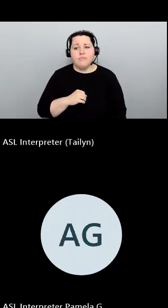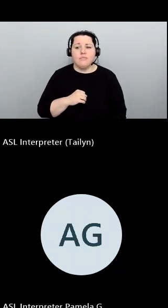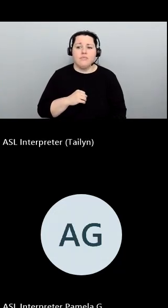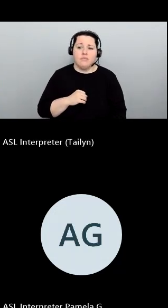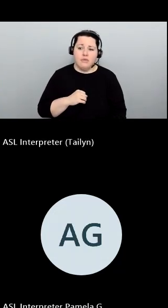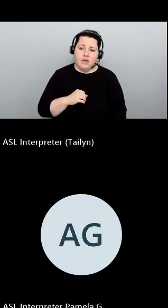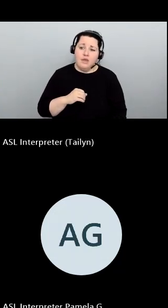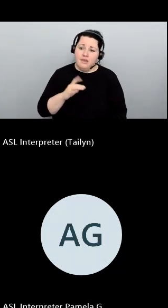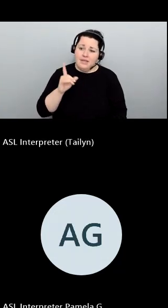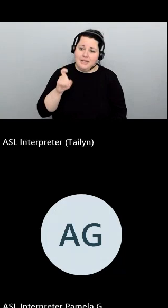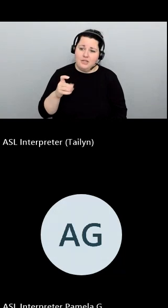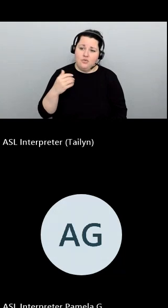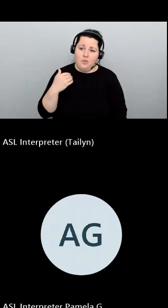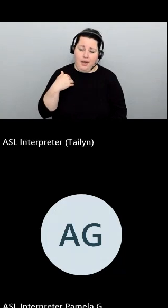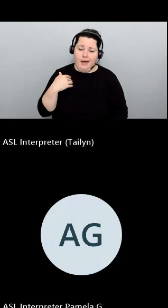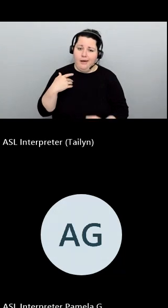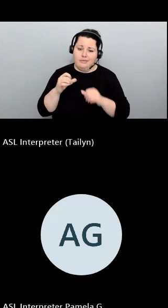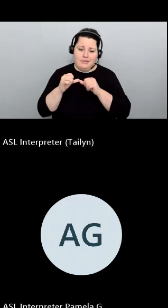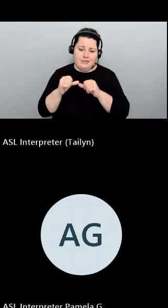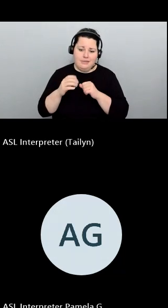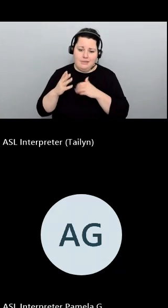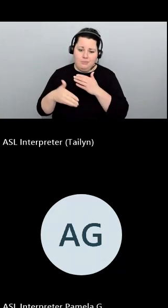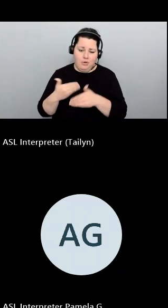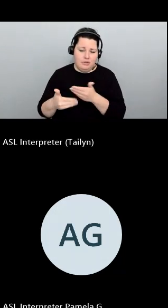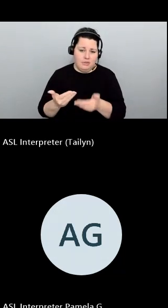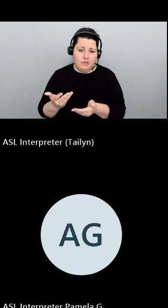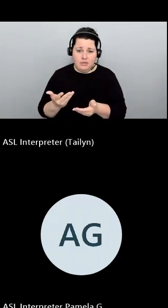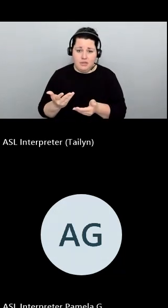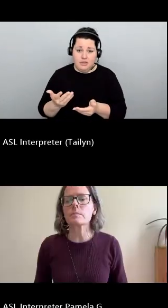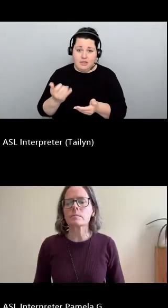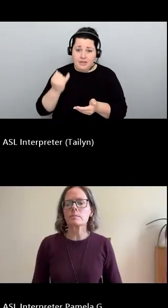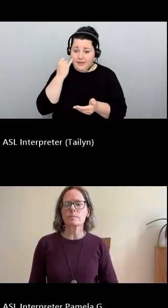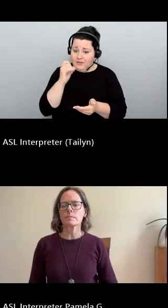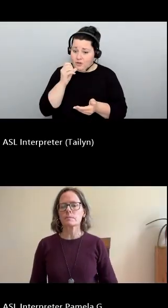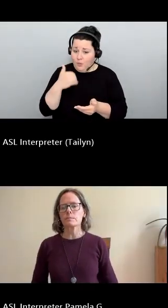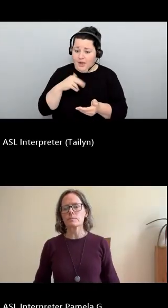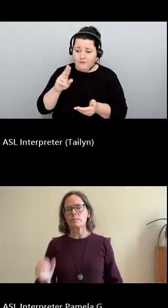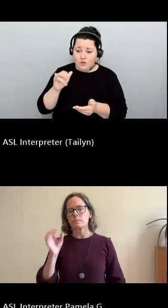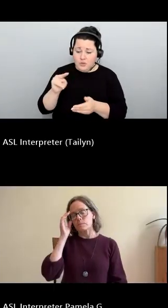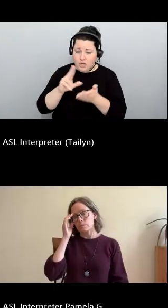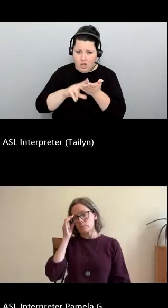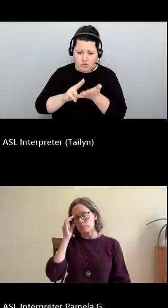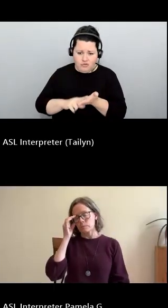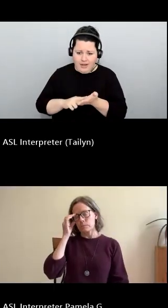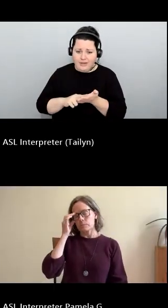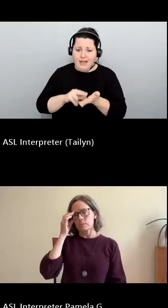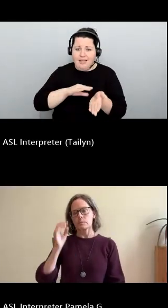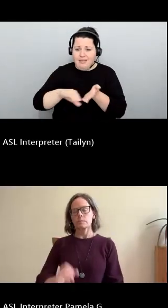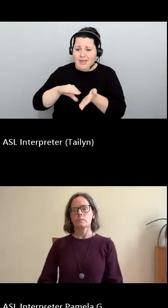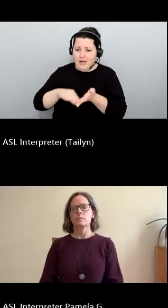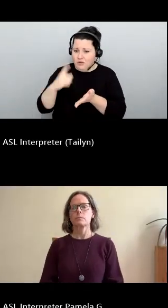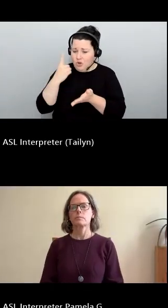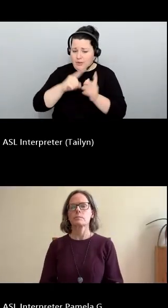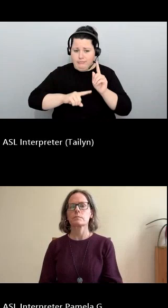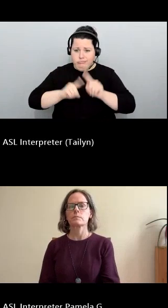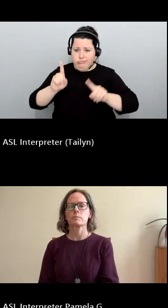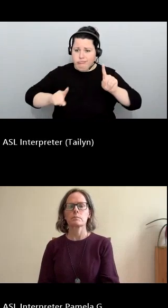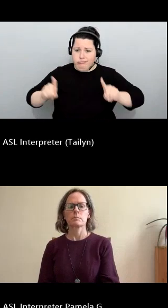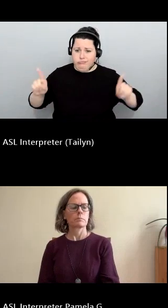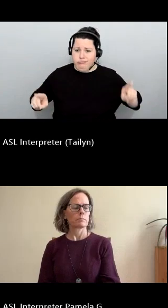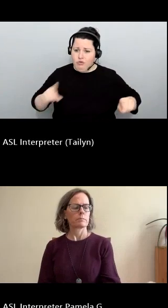processes, because at a company without a union contract, layoffs can look wildly different depending on the